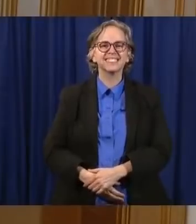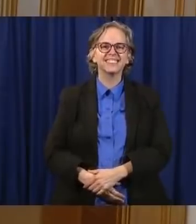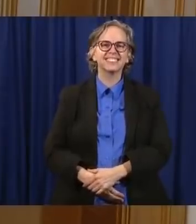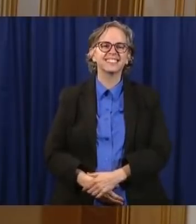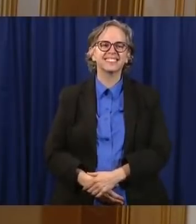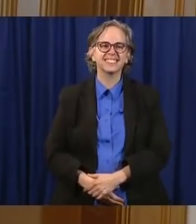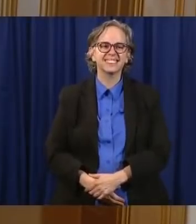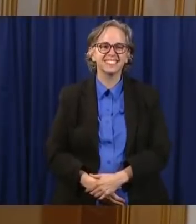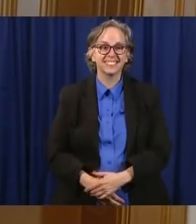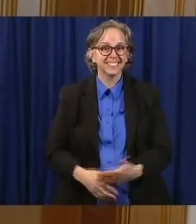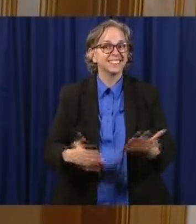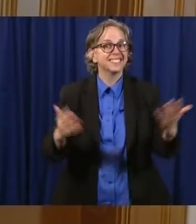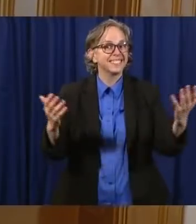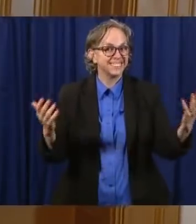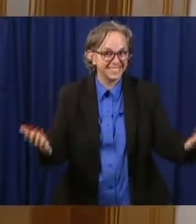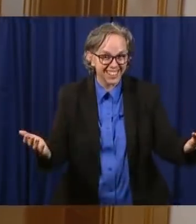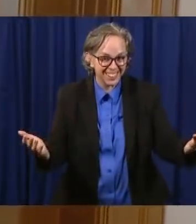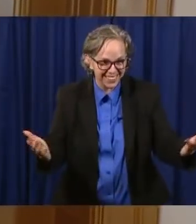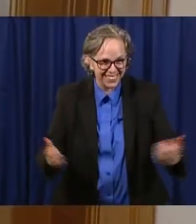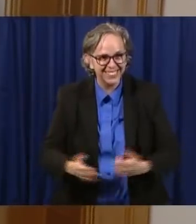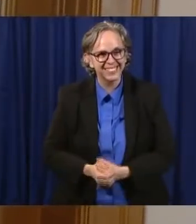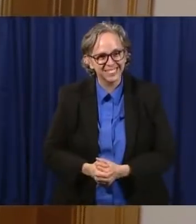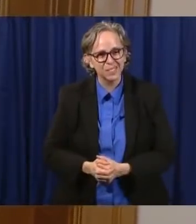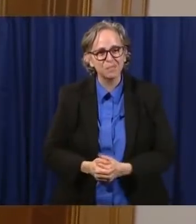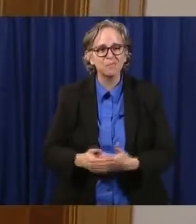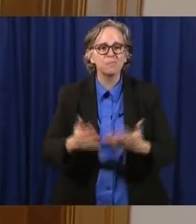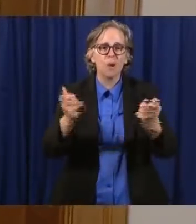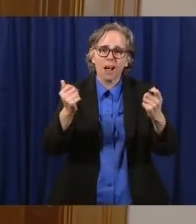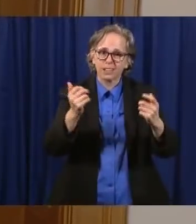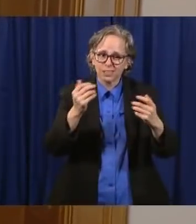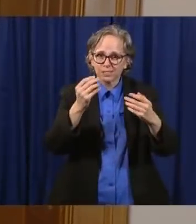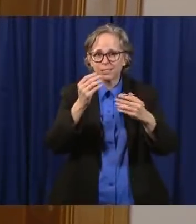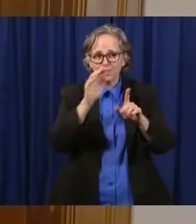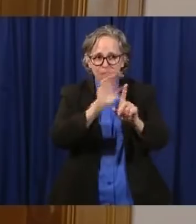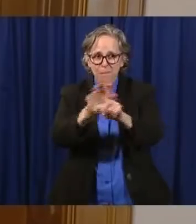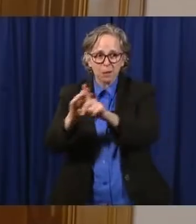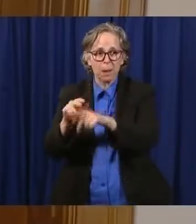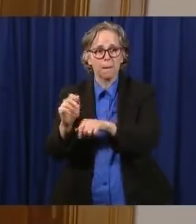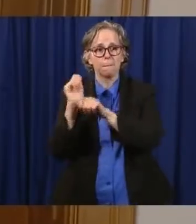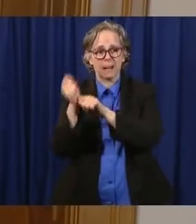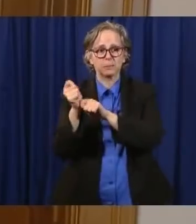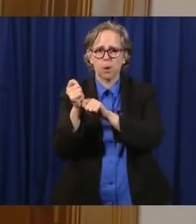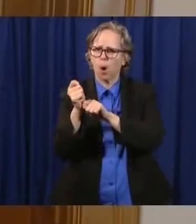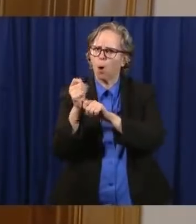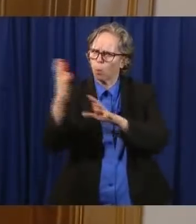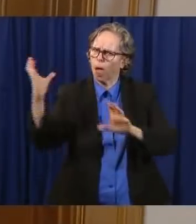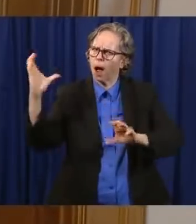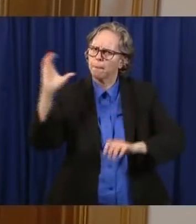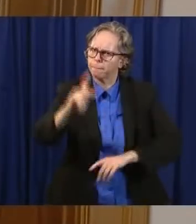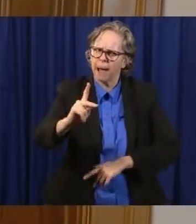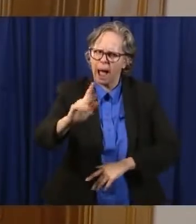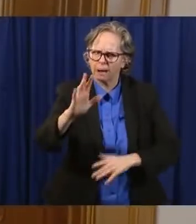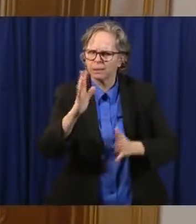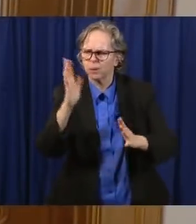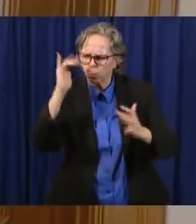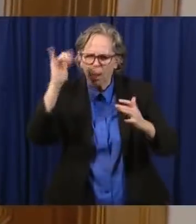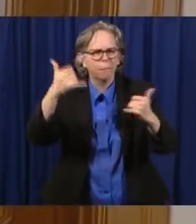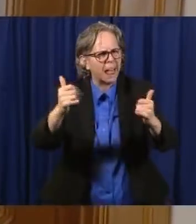So we play all that to remind us that baseball will come back and things will get